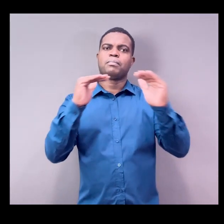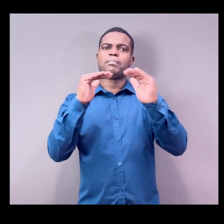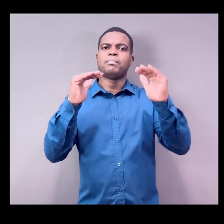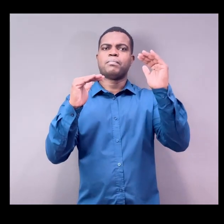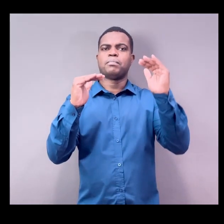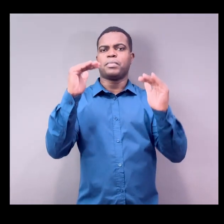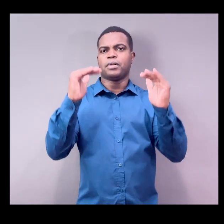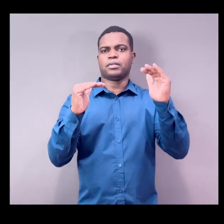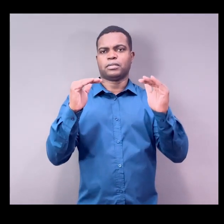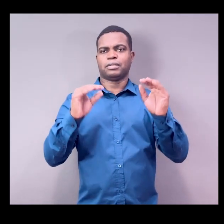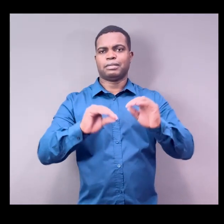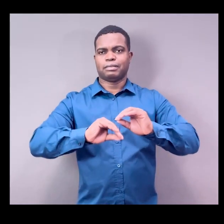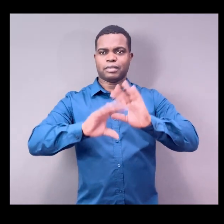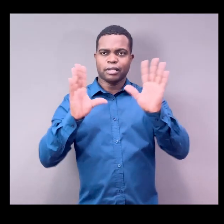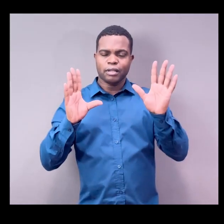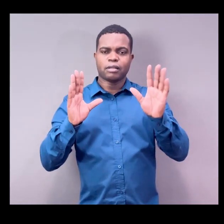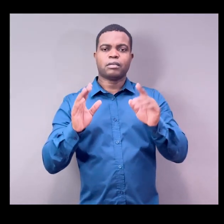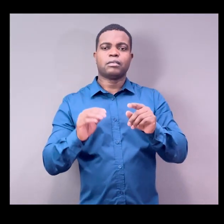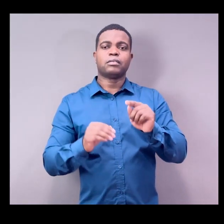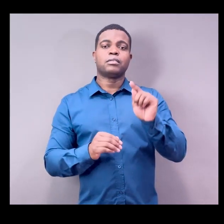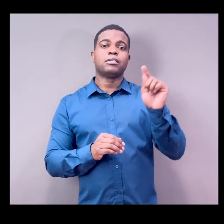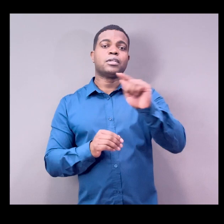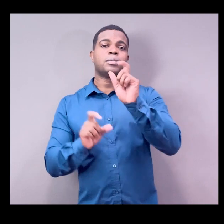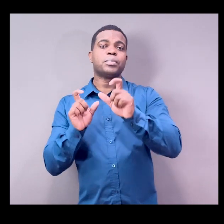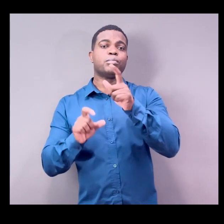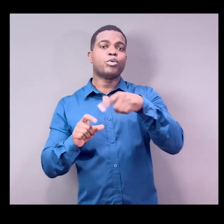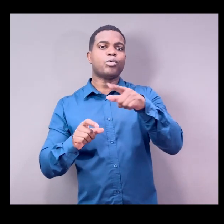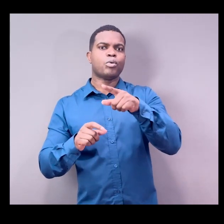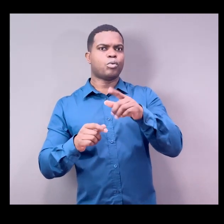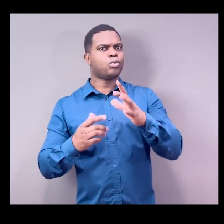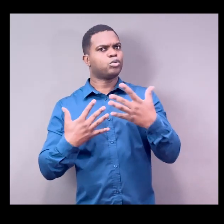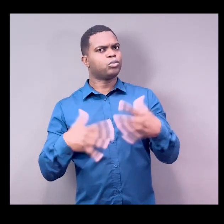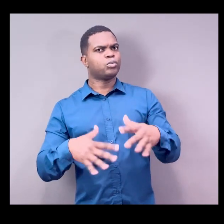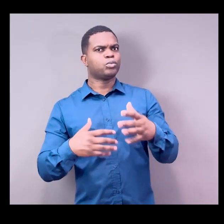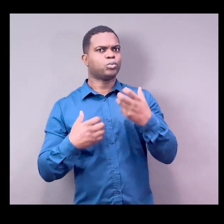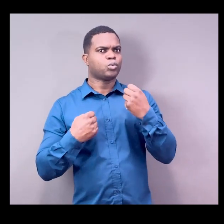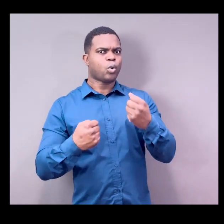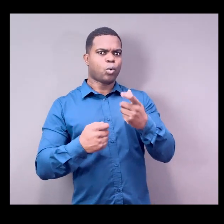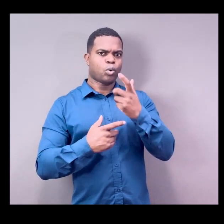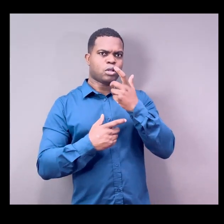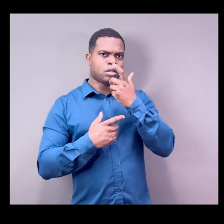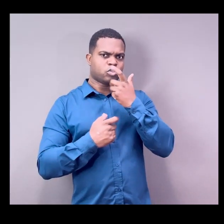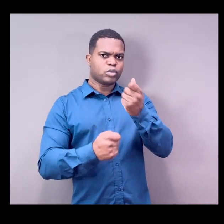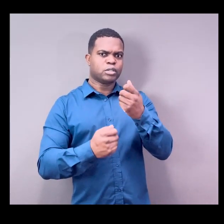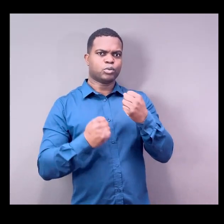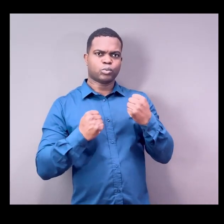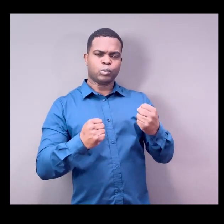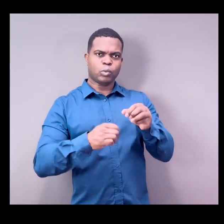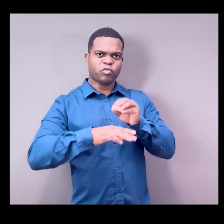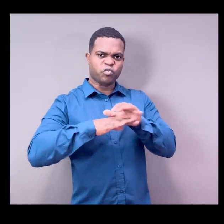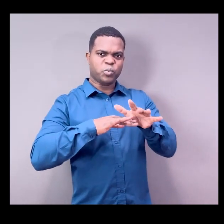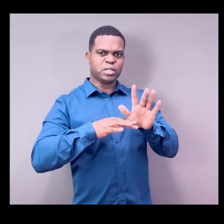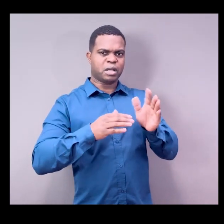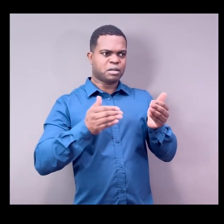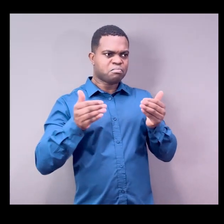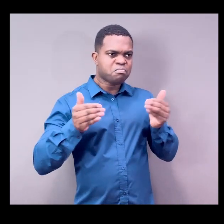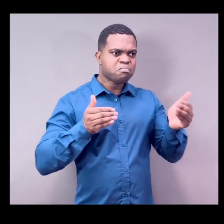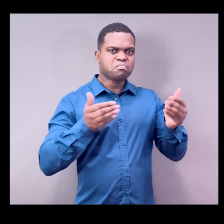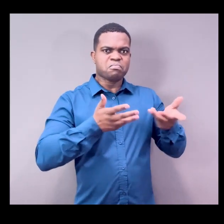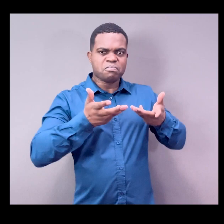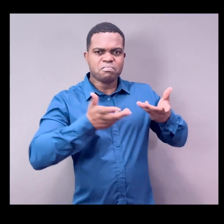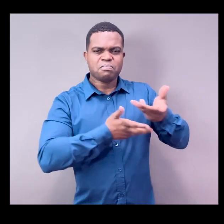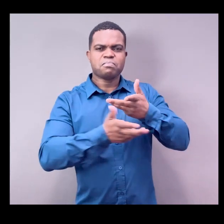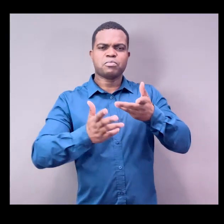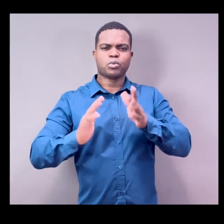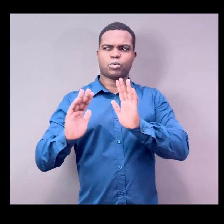you minimize uh, you minimize the influence of some specific interest dominating the engagement